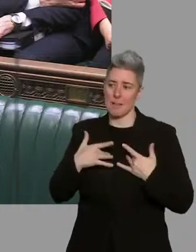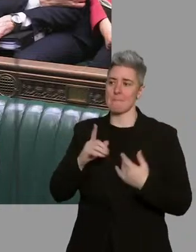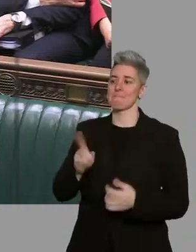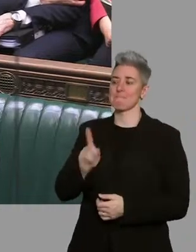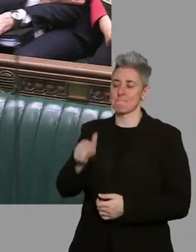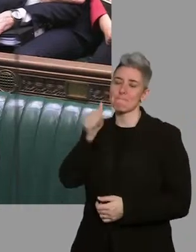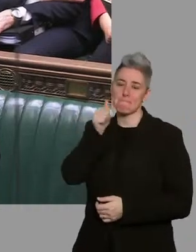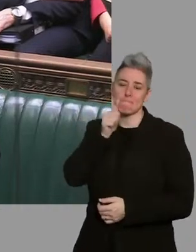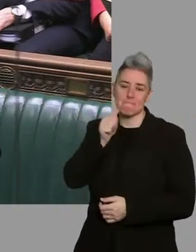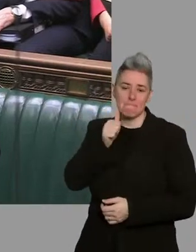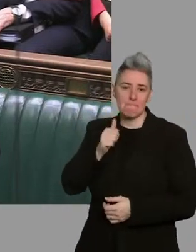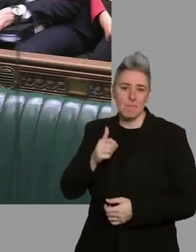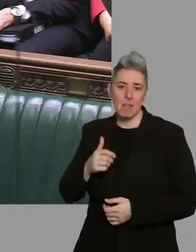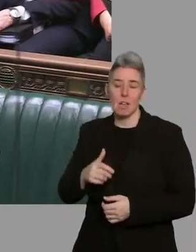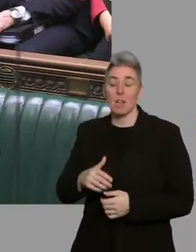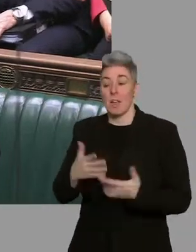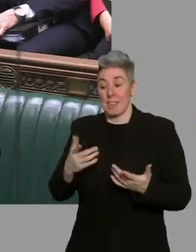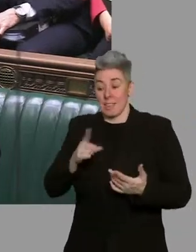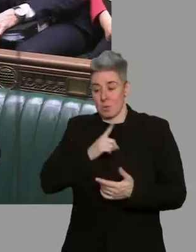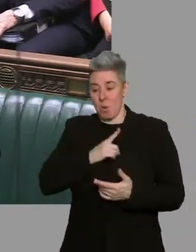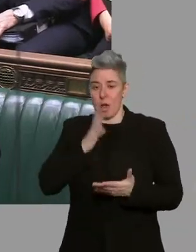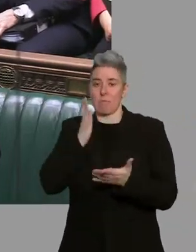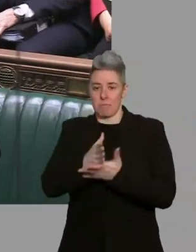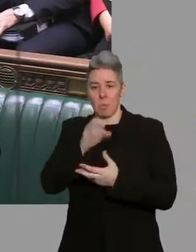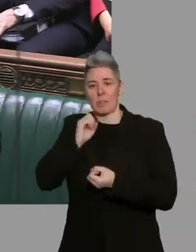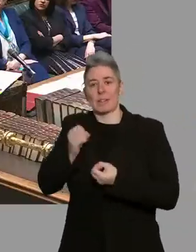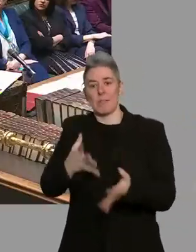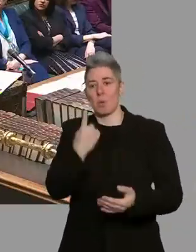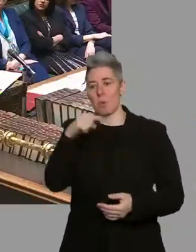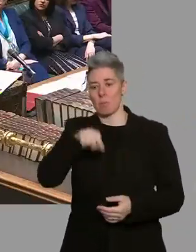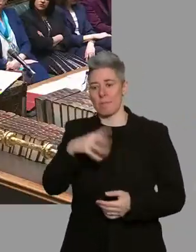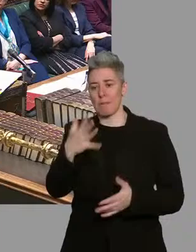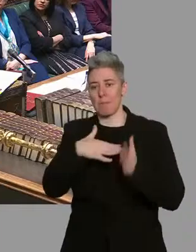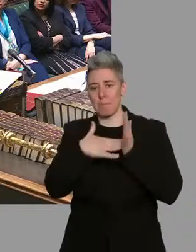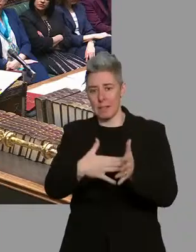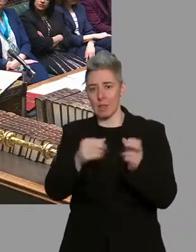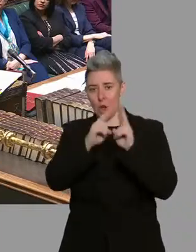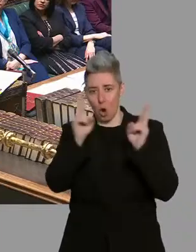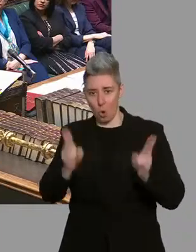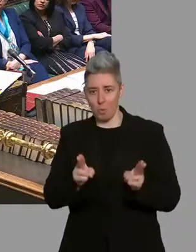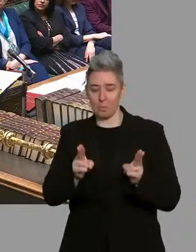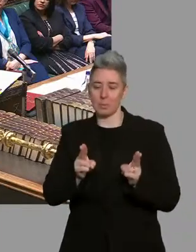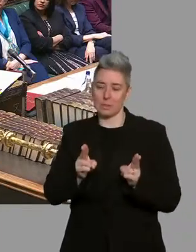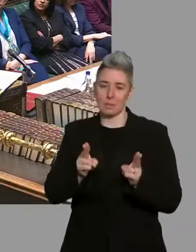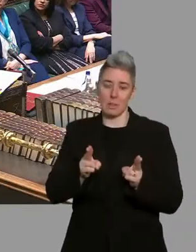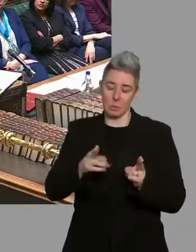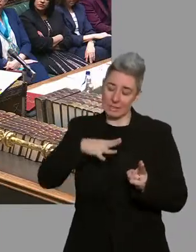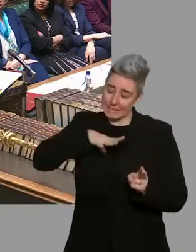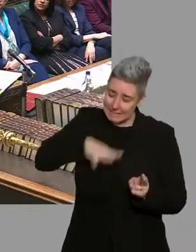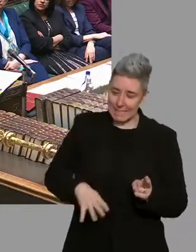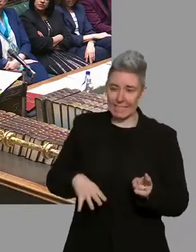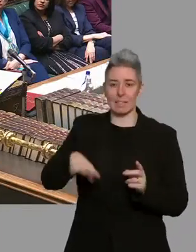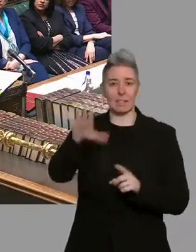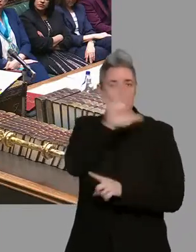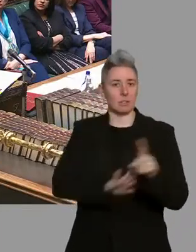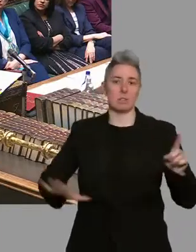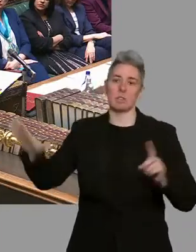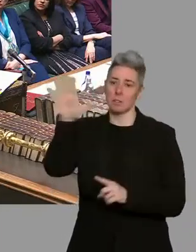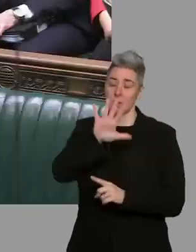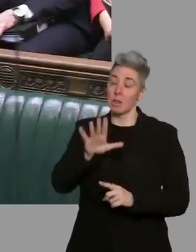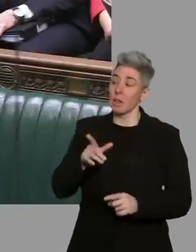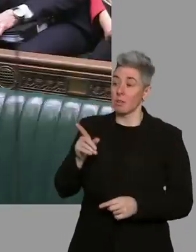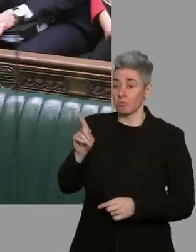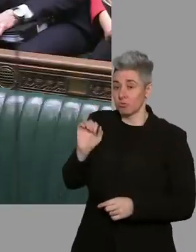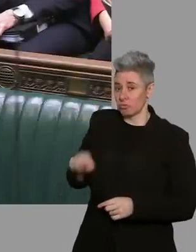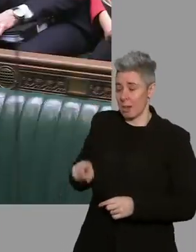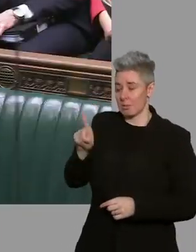the 1.5 million homes that we desperately need across the country. She's right, and the budget announced 500 million